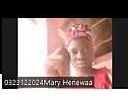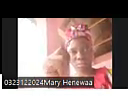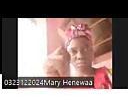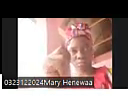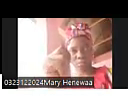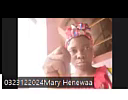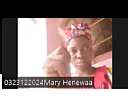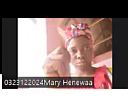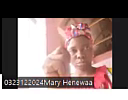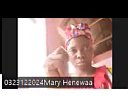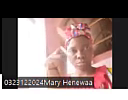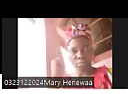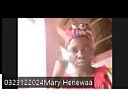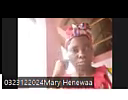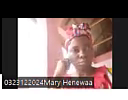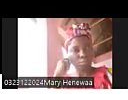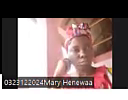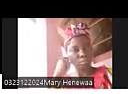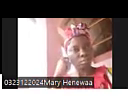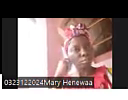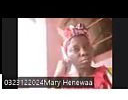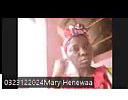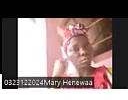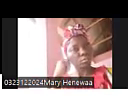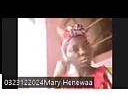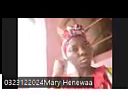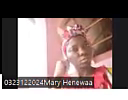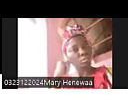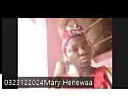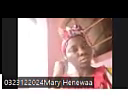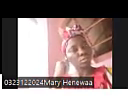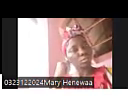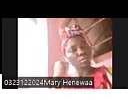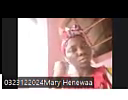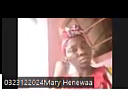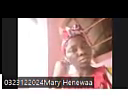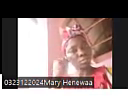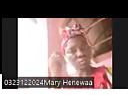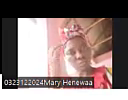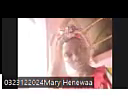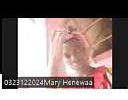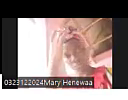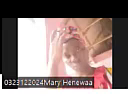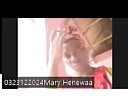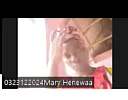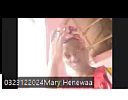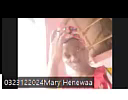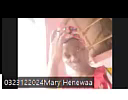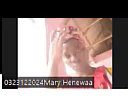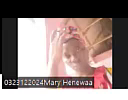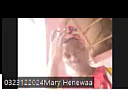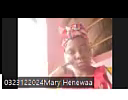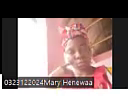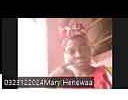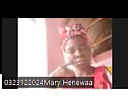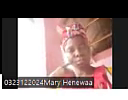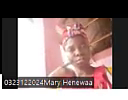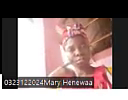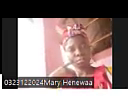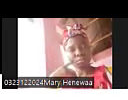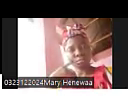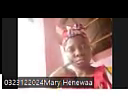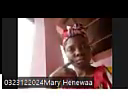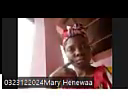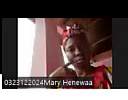Abna, we are looking at you. Or Abna can't hear me. Okay, then let's move on to Priscilla